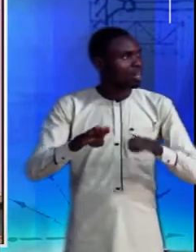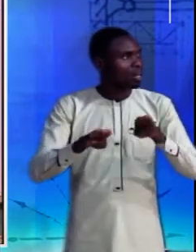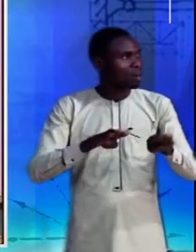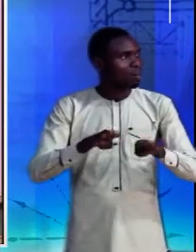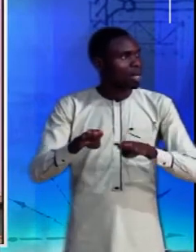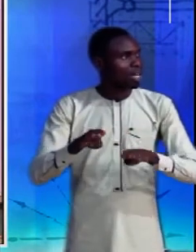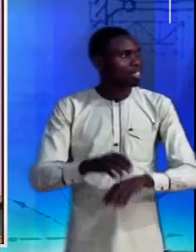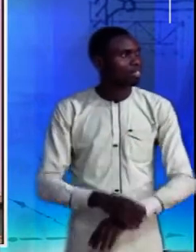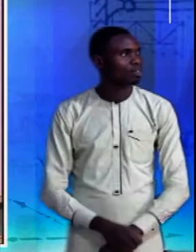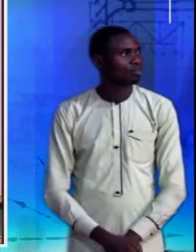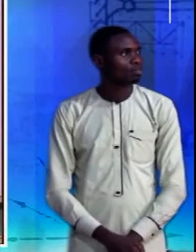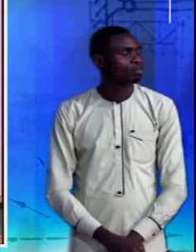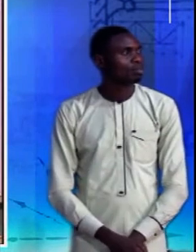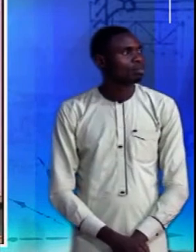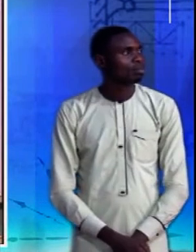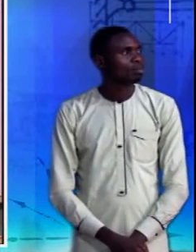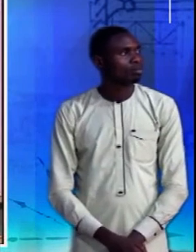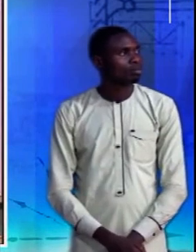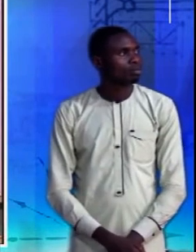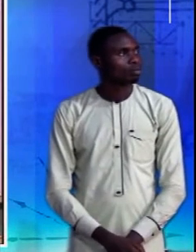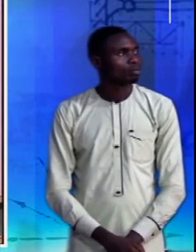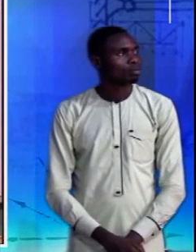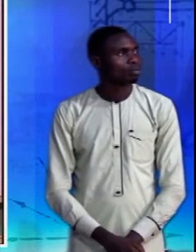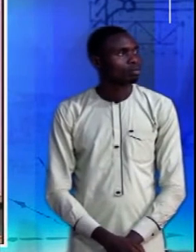After month, we have year.